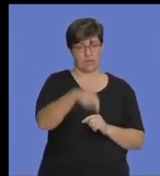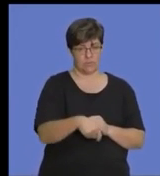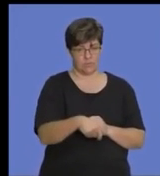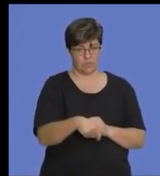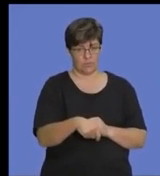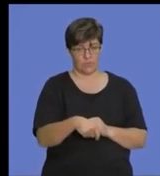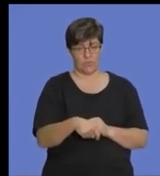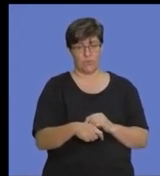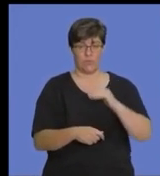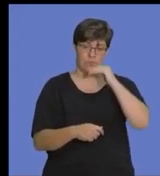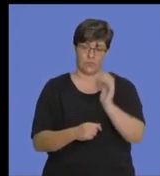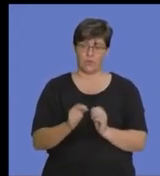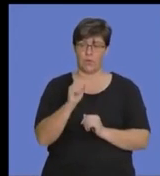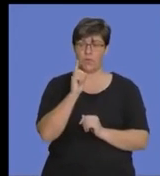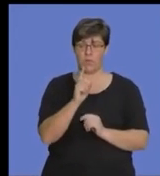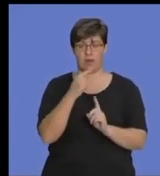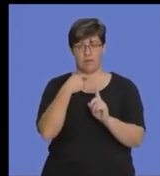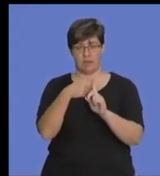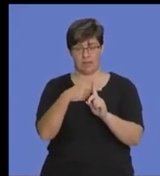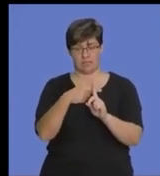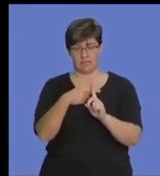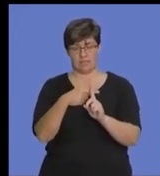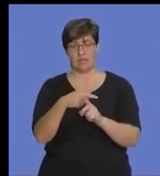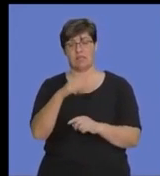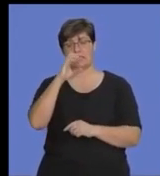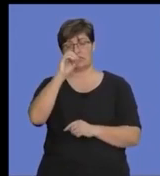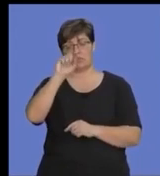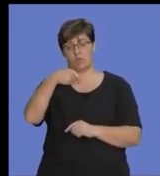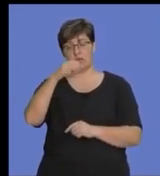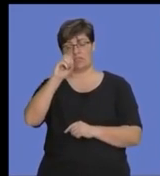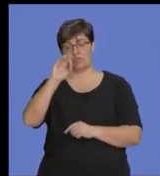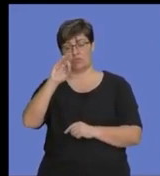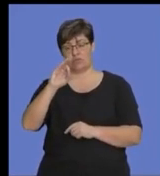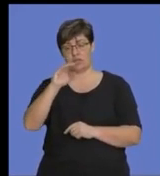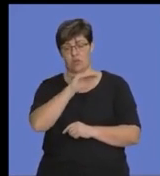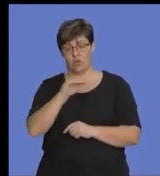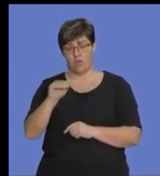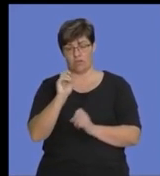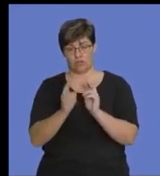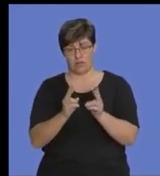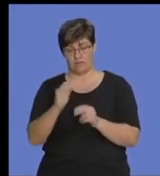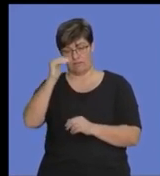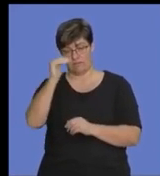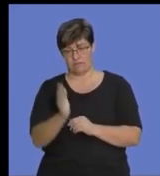the 5,000 into 1+, the interest is still